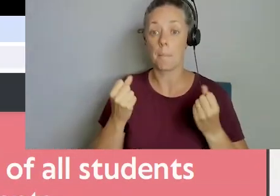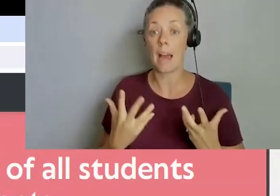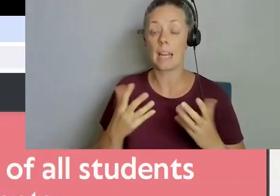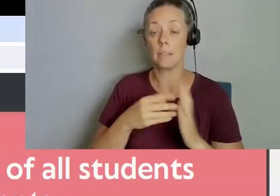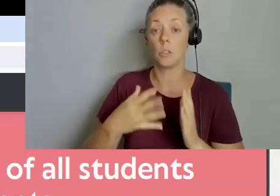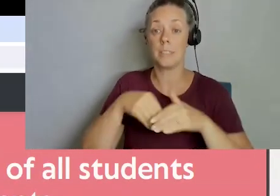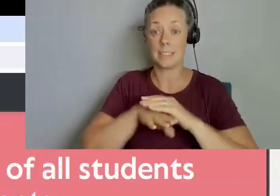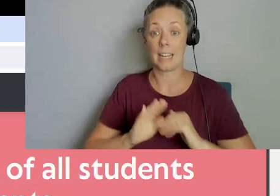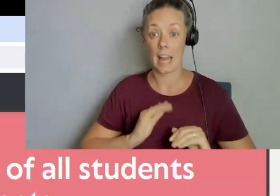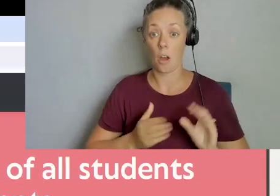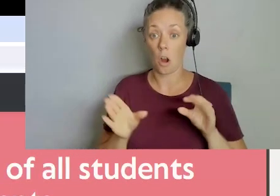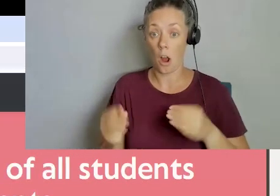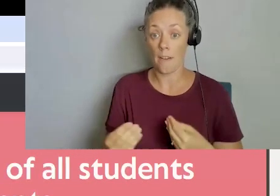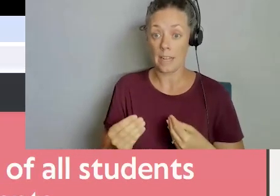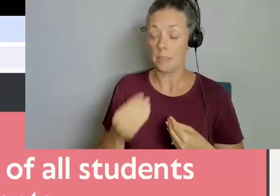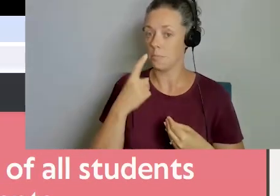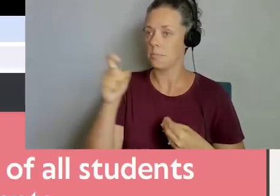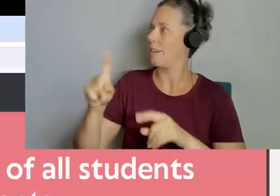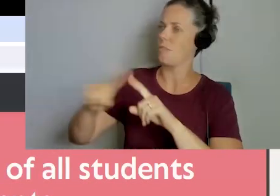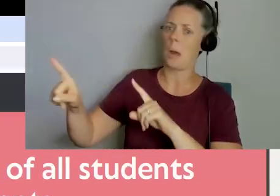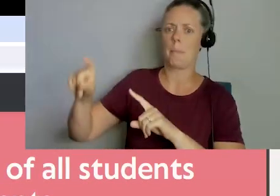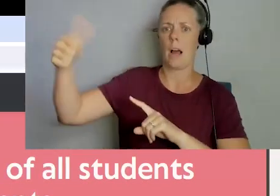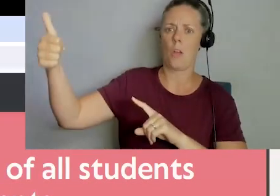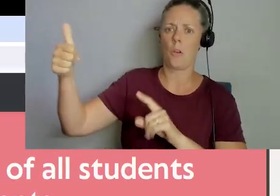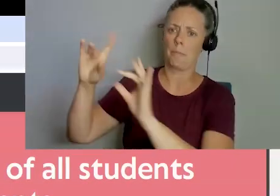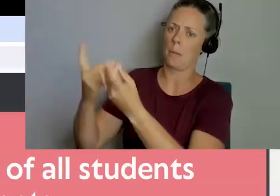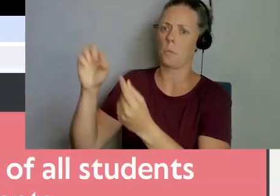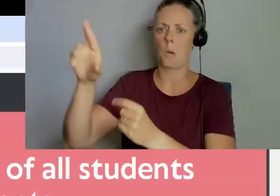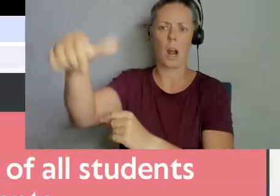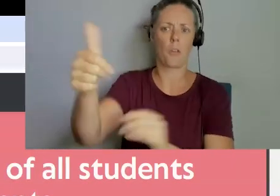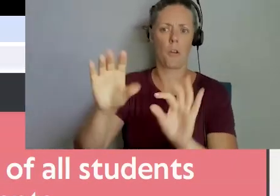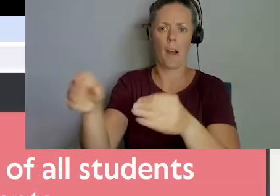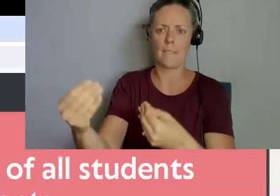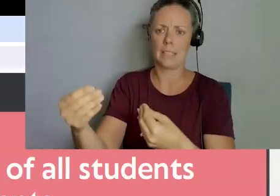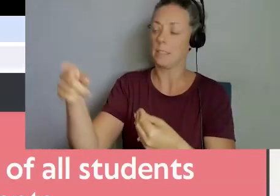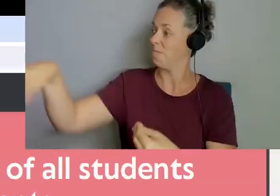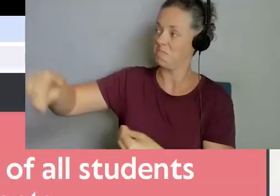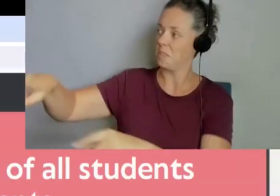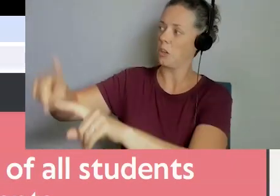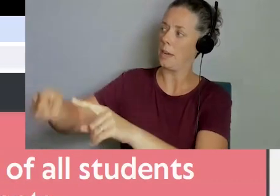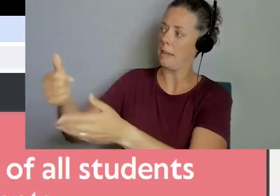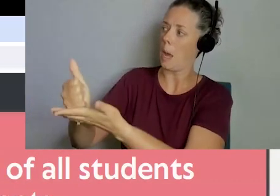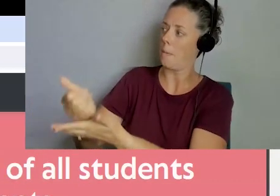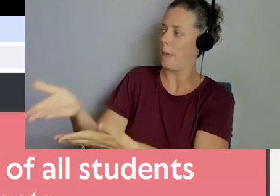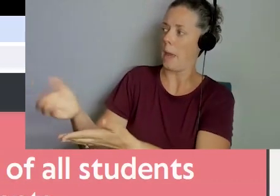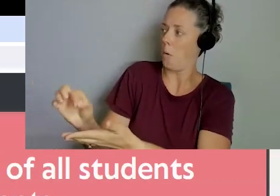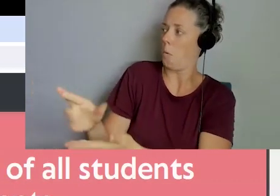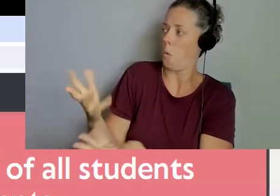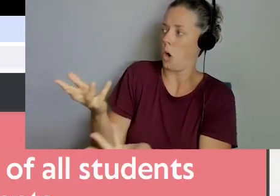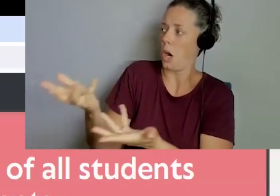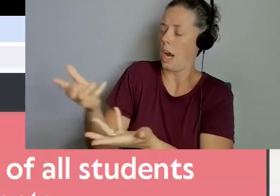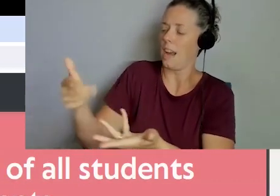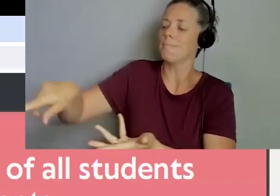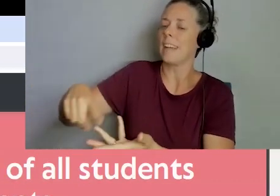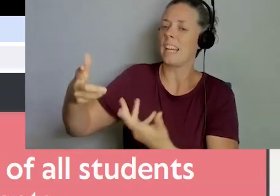office because they're being sent from the different departments, different offices, because they couldn't help them or they didn't take the extra